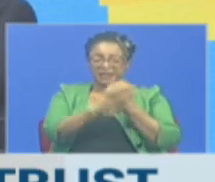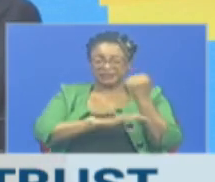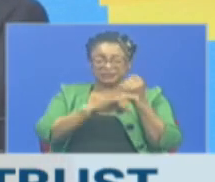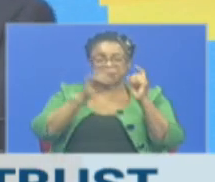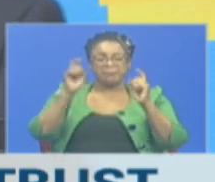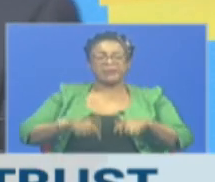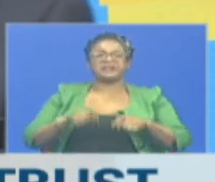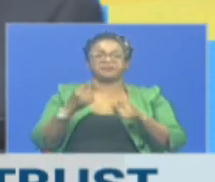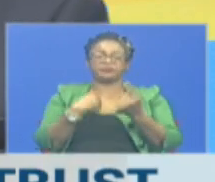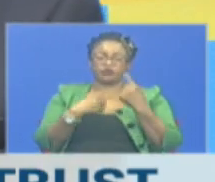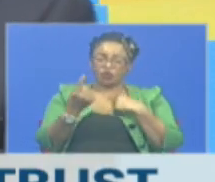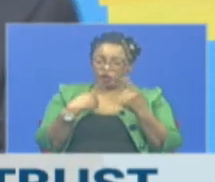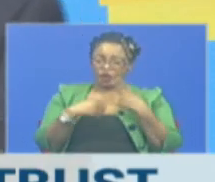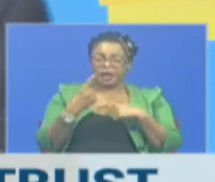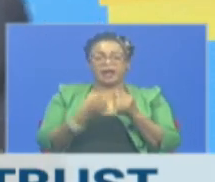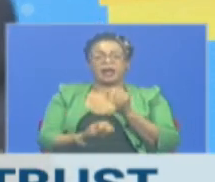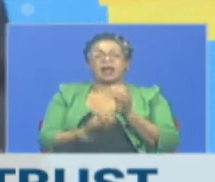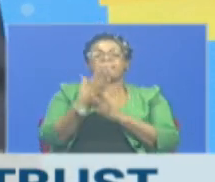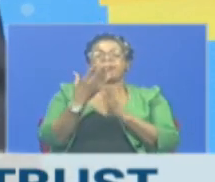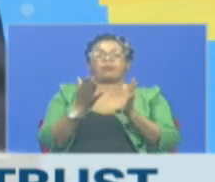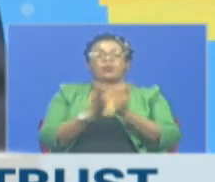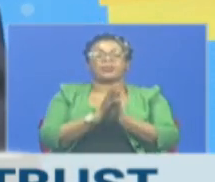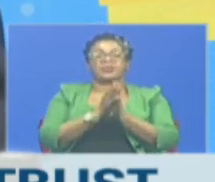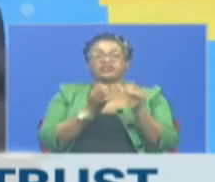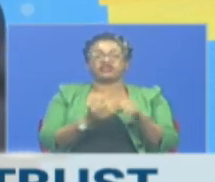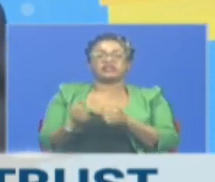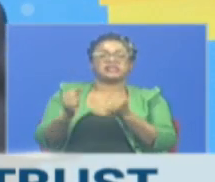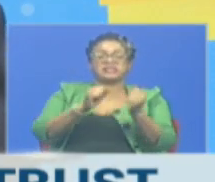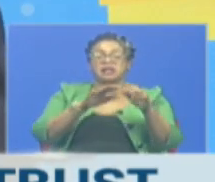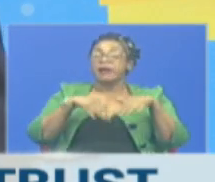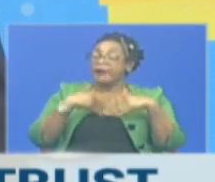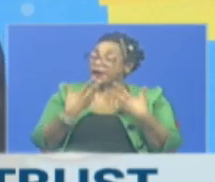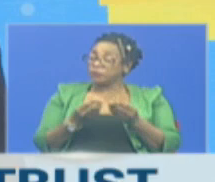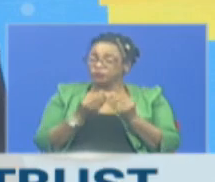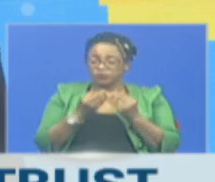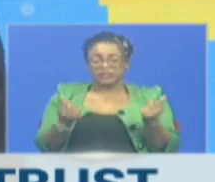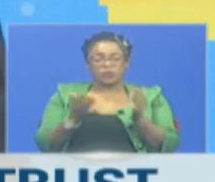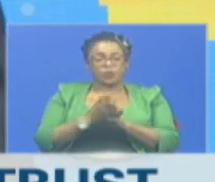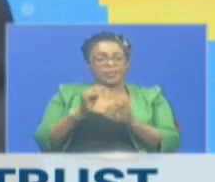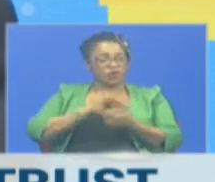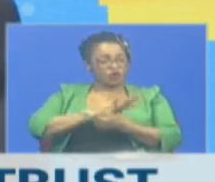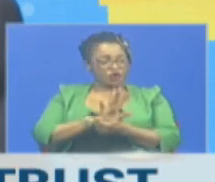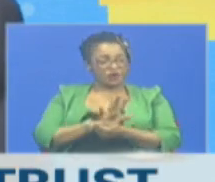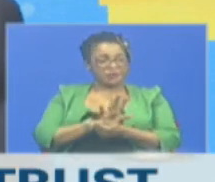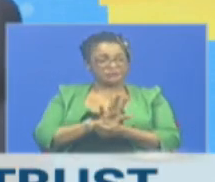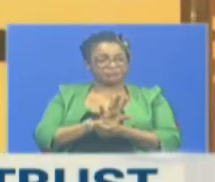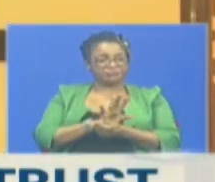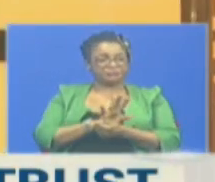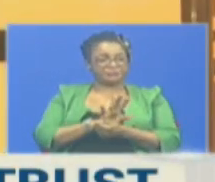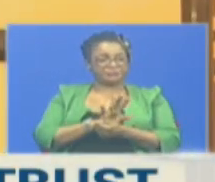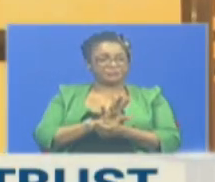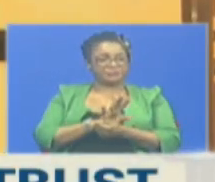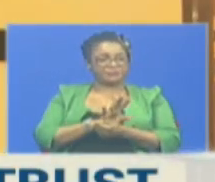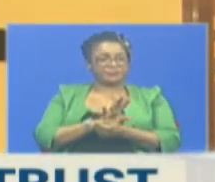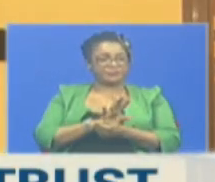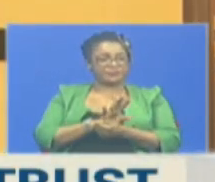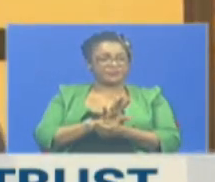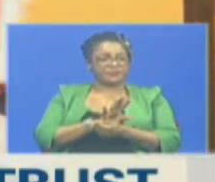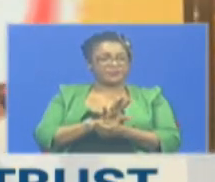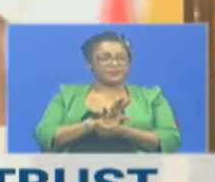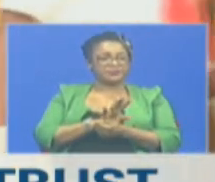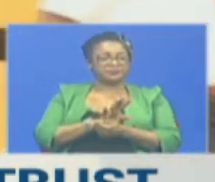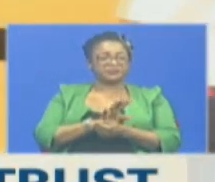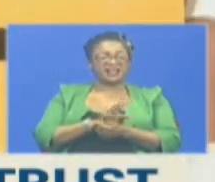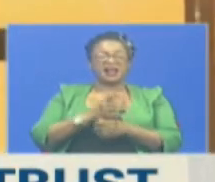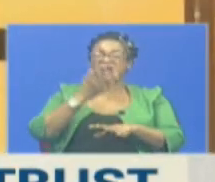talk and come with some common strategy on how to deal with this cross-border problem. In a hard-hitting statement